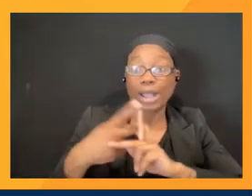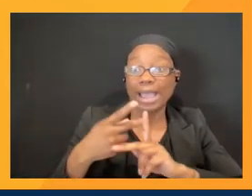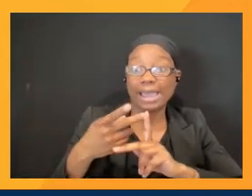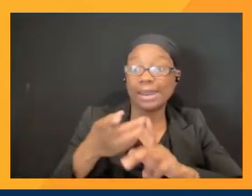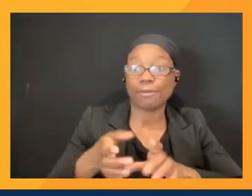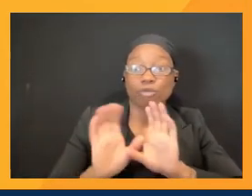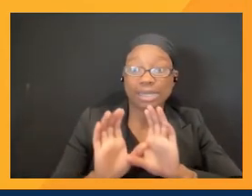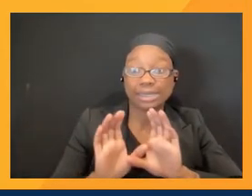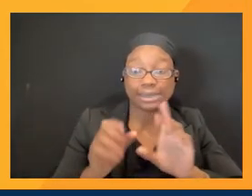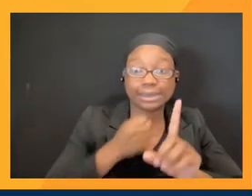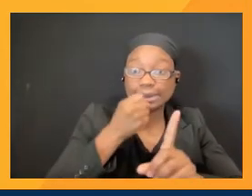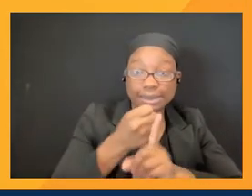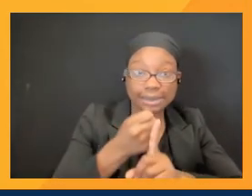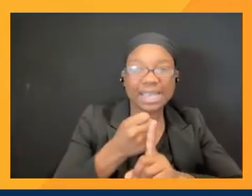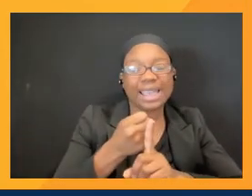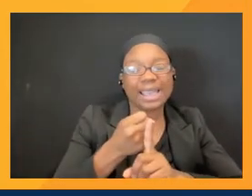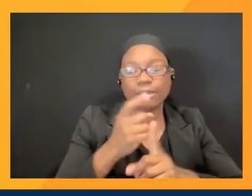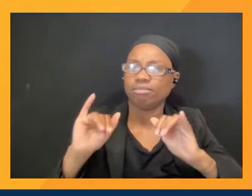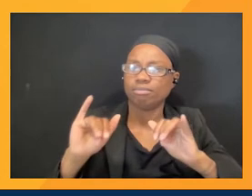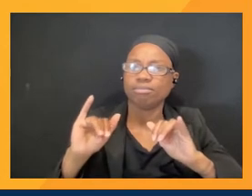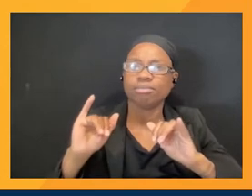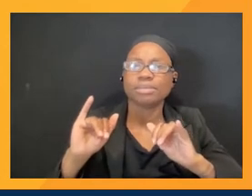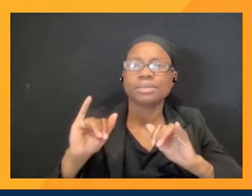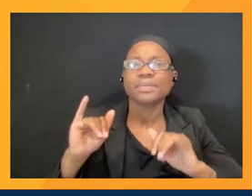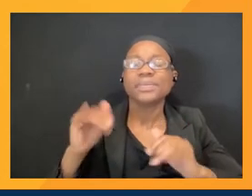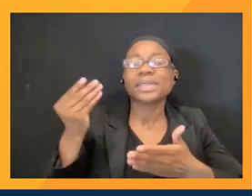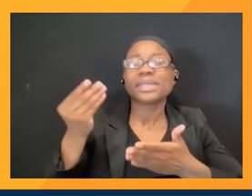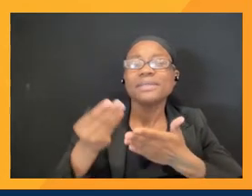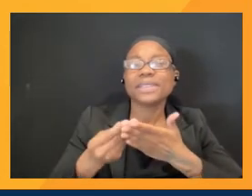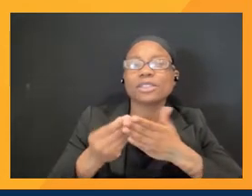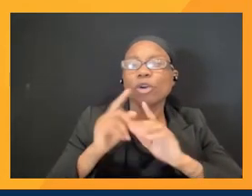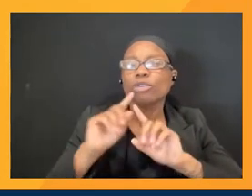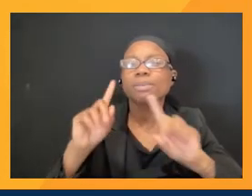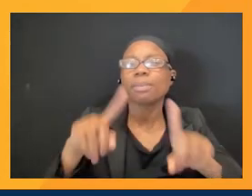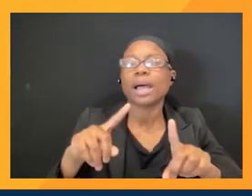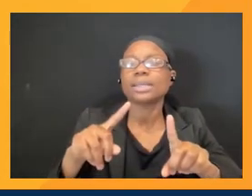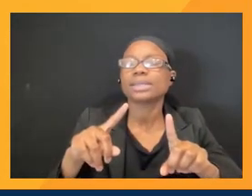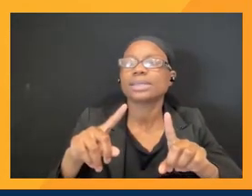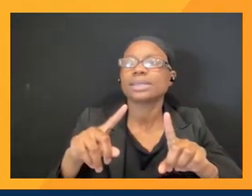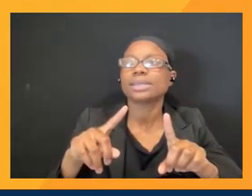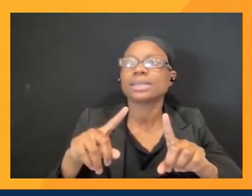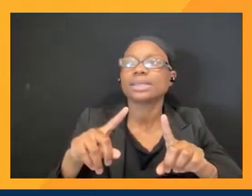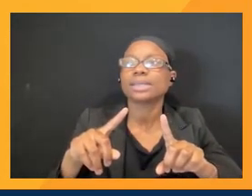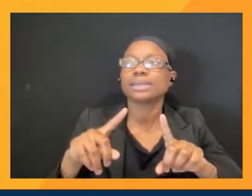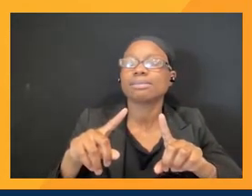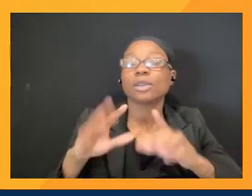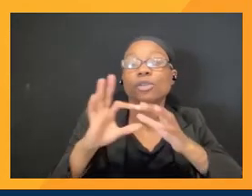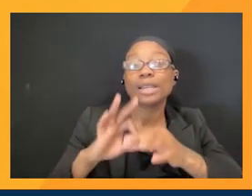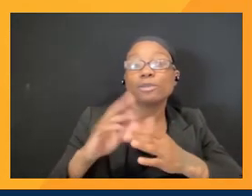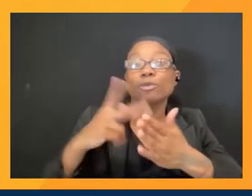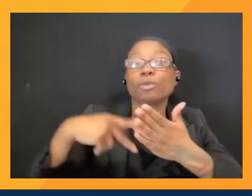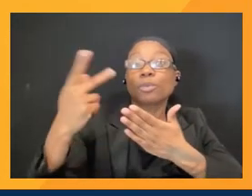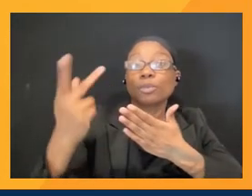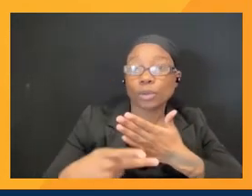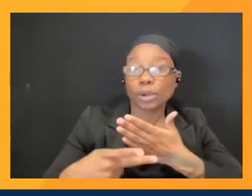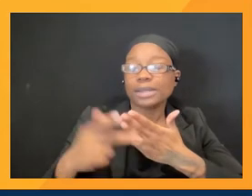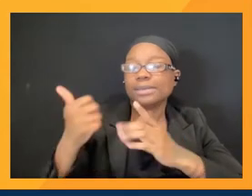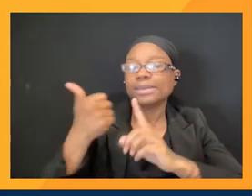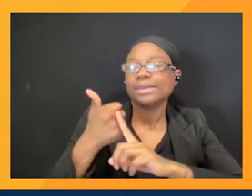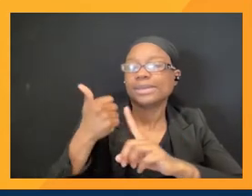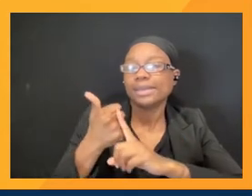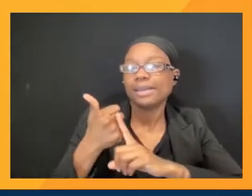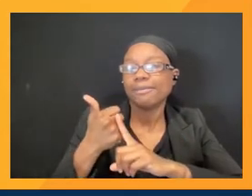host. It was a host's idea. And so we very much listen to our community to adapt and innovate. The Entrepreneurship Academy, we're going